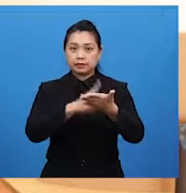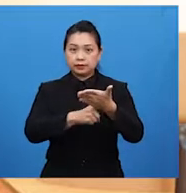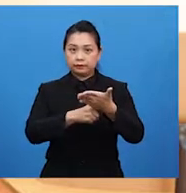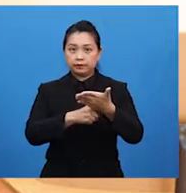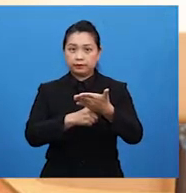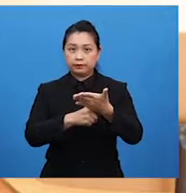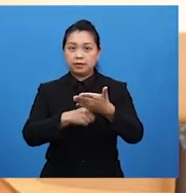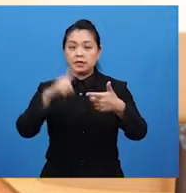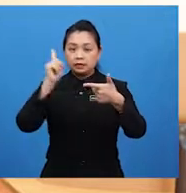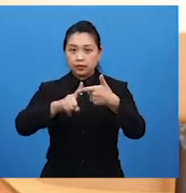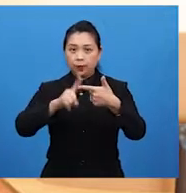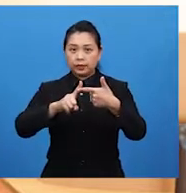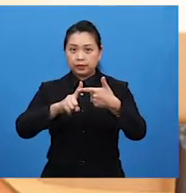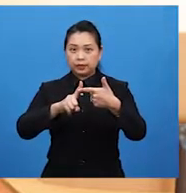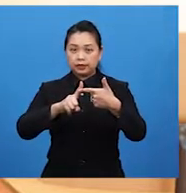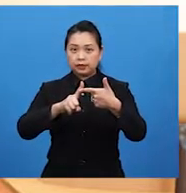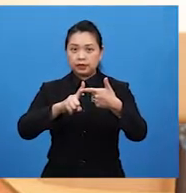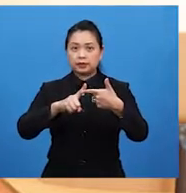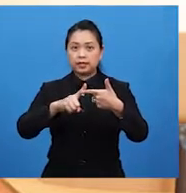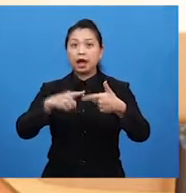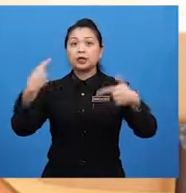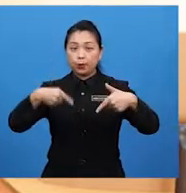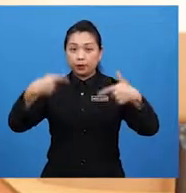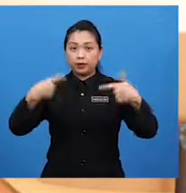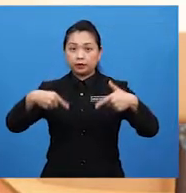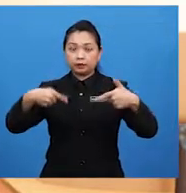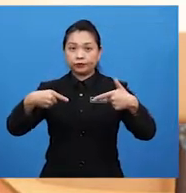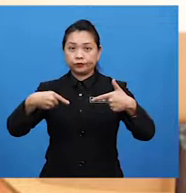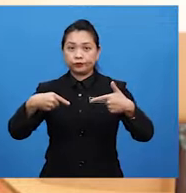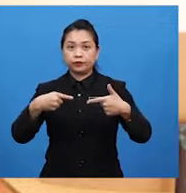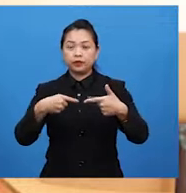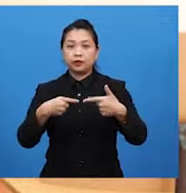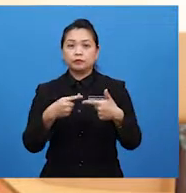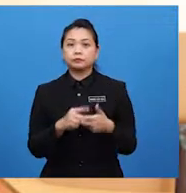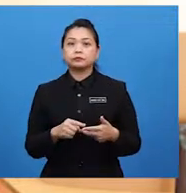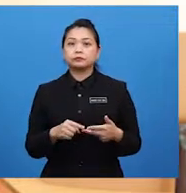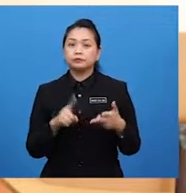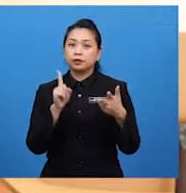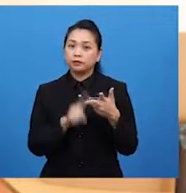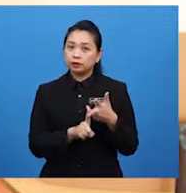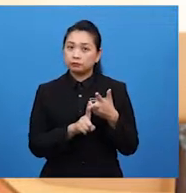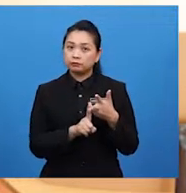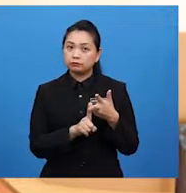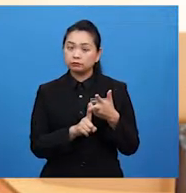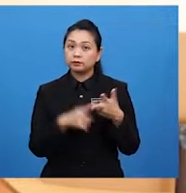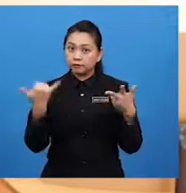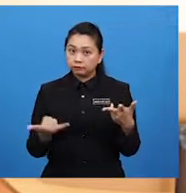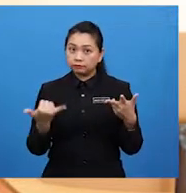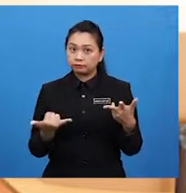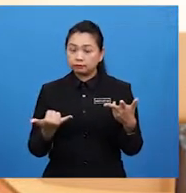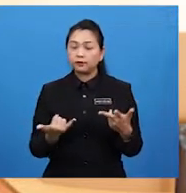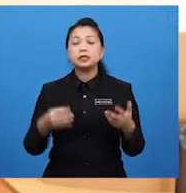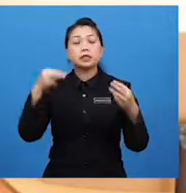essay. The second one is an argumentative essay. What we have now is